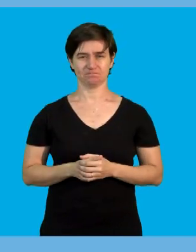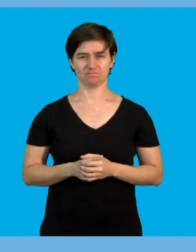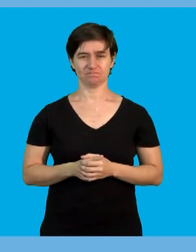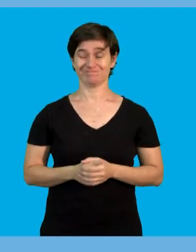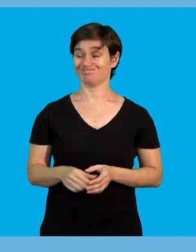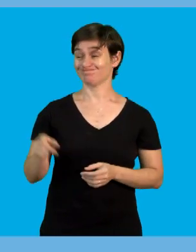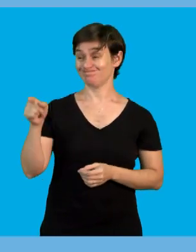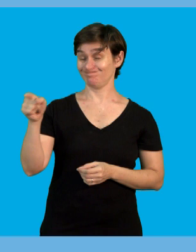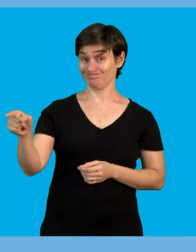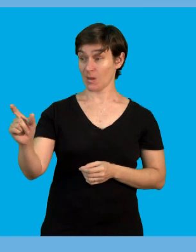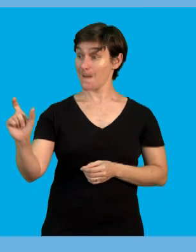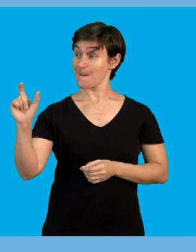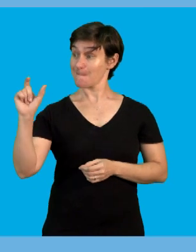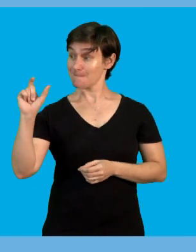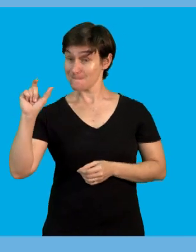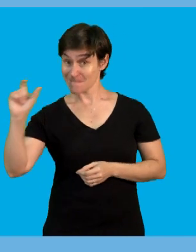is a group